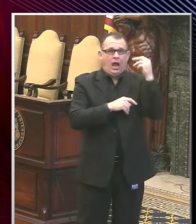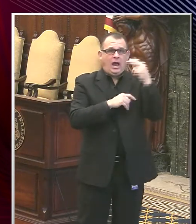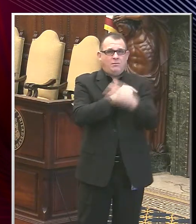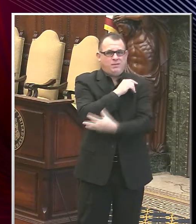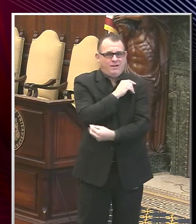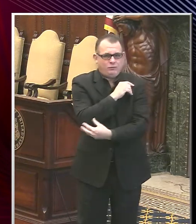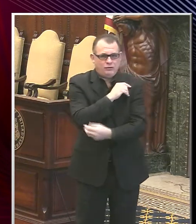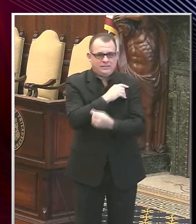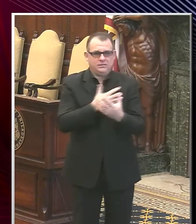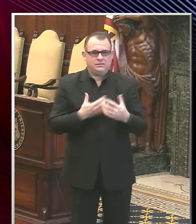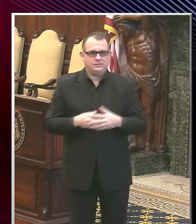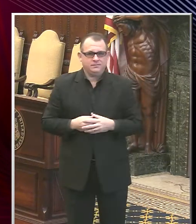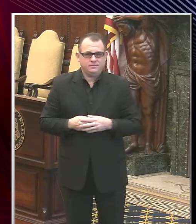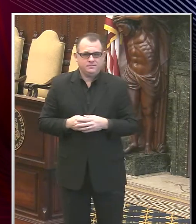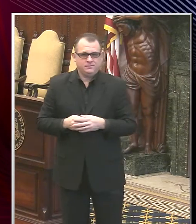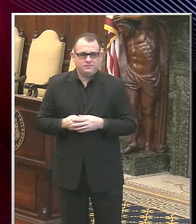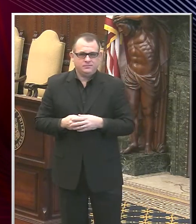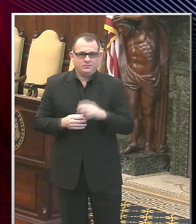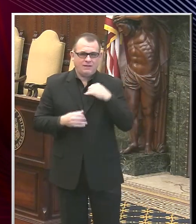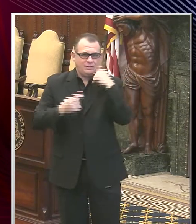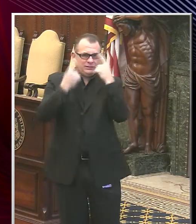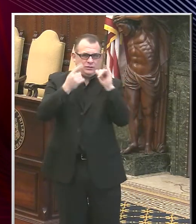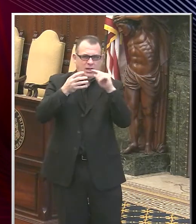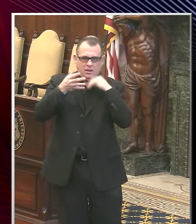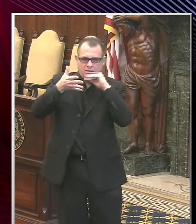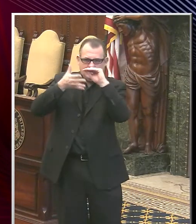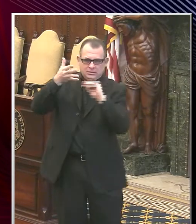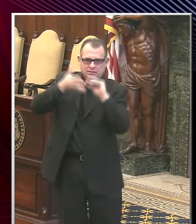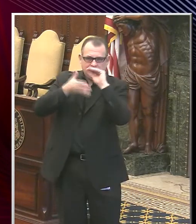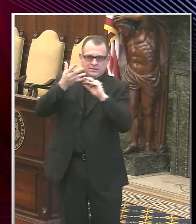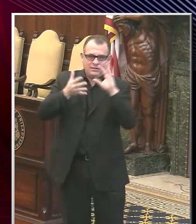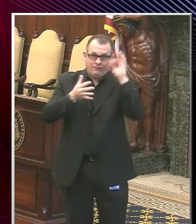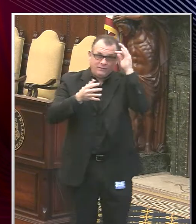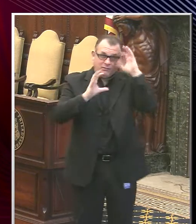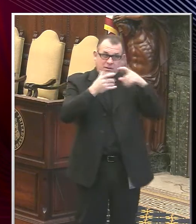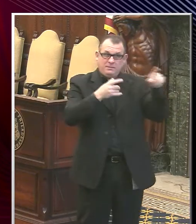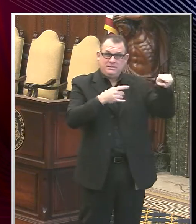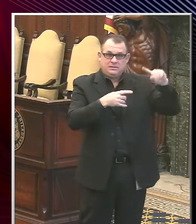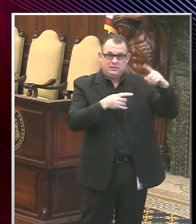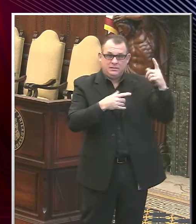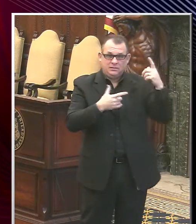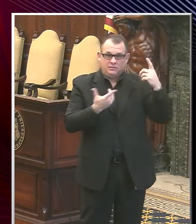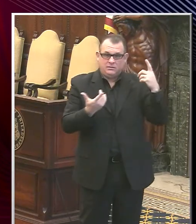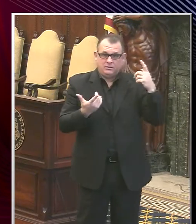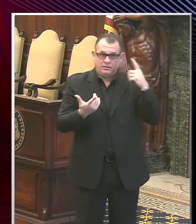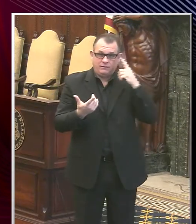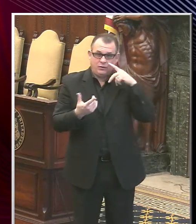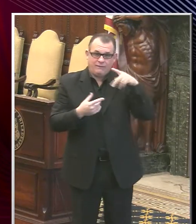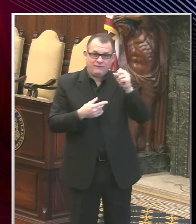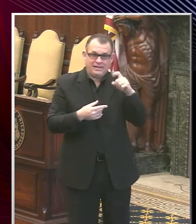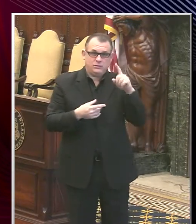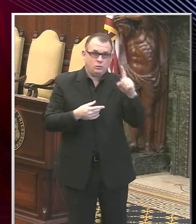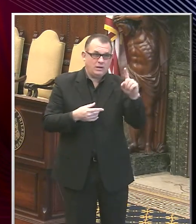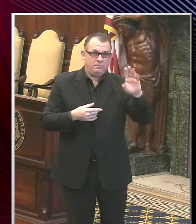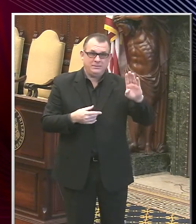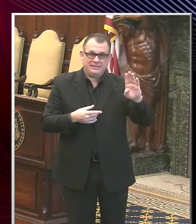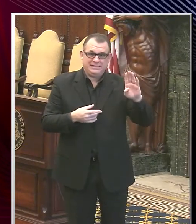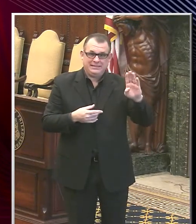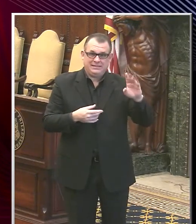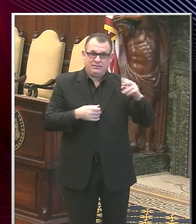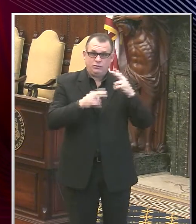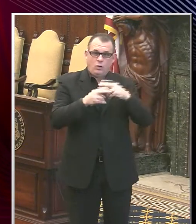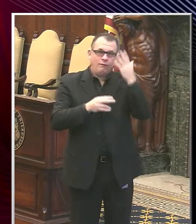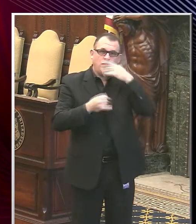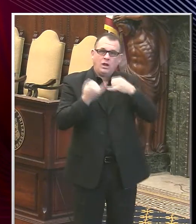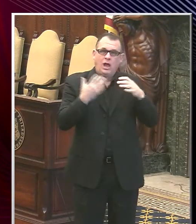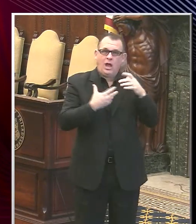And with that, we have high rates of chronic disease. Now, the federal committee ranked for phase 1B